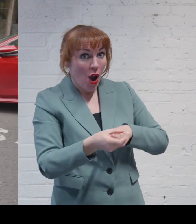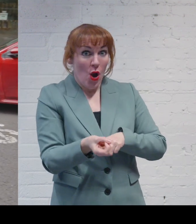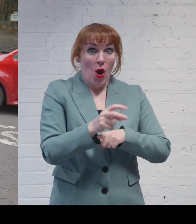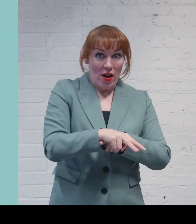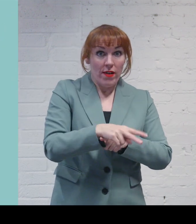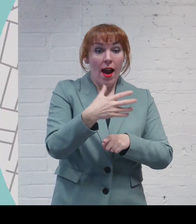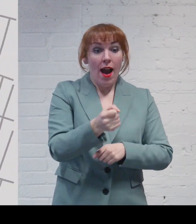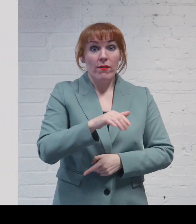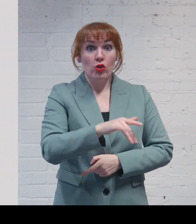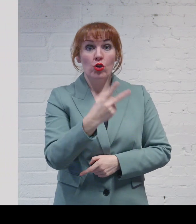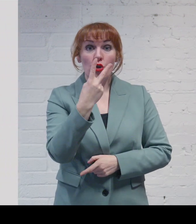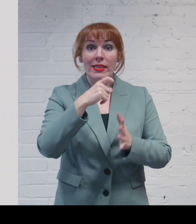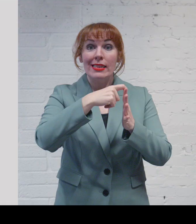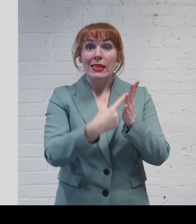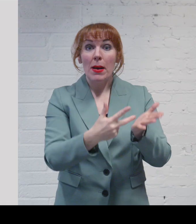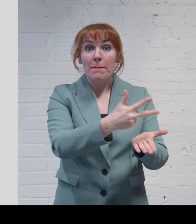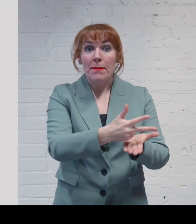Lyric.